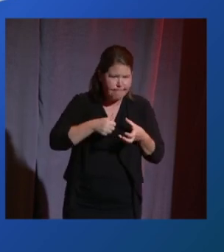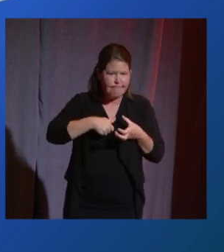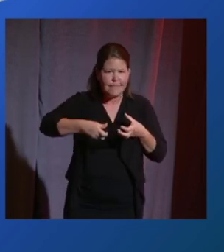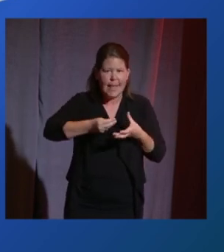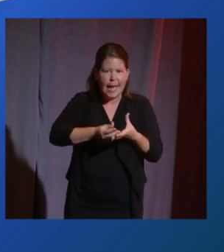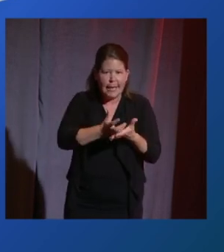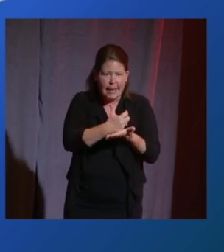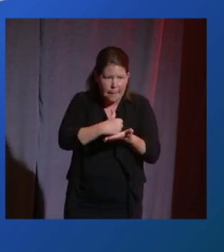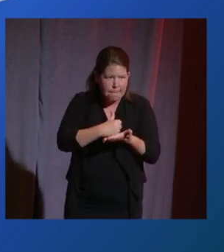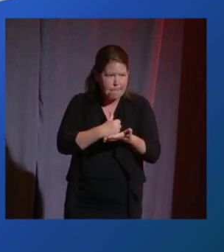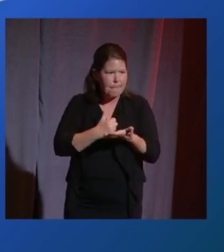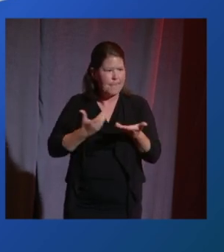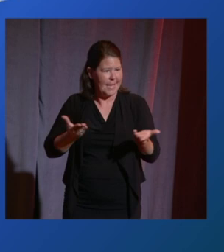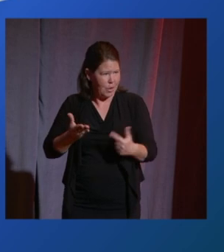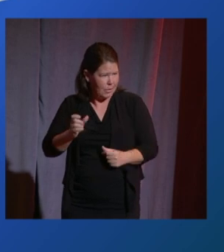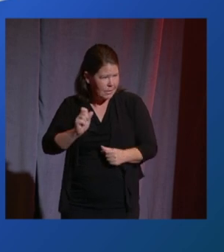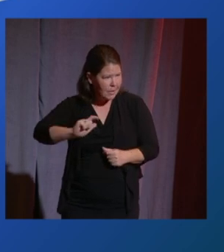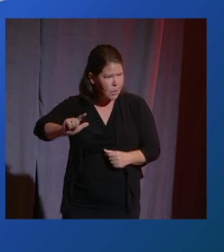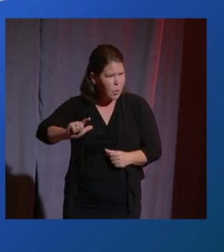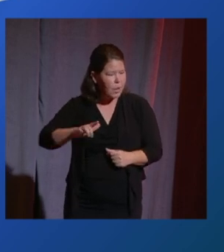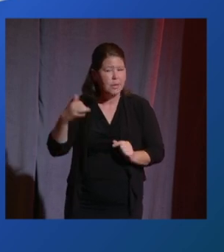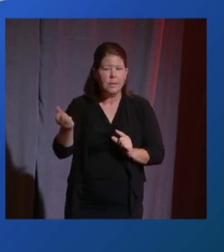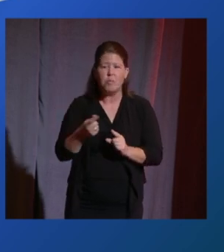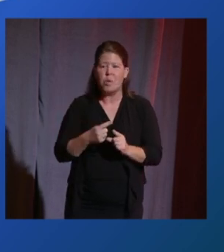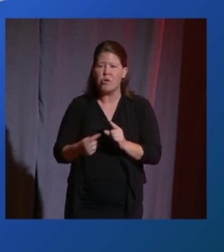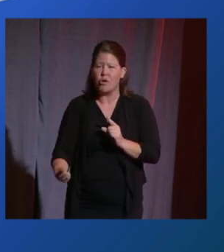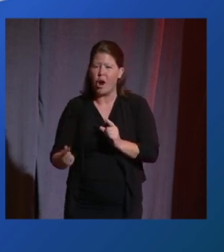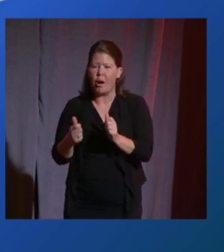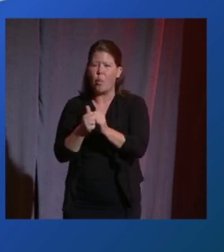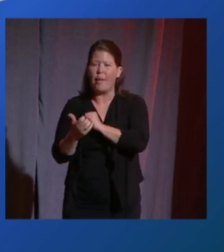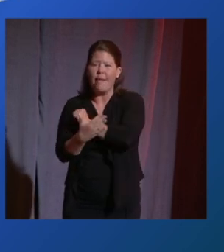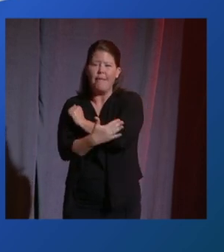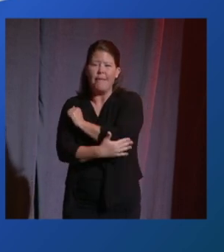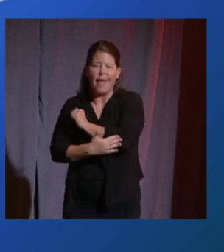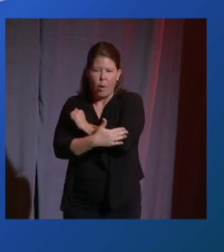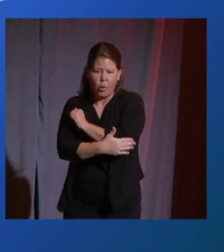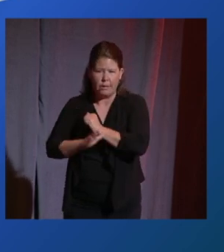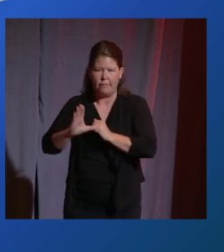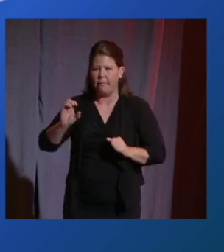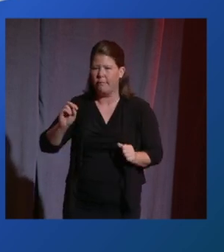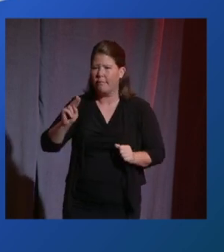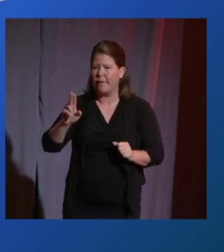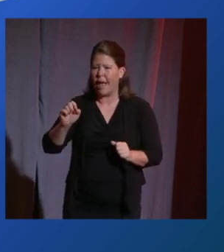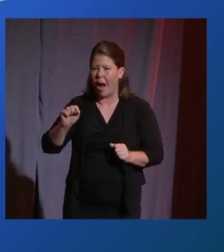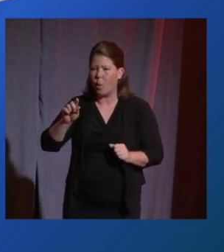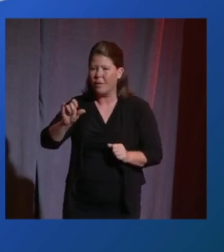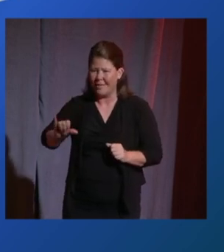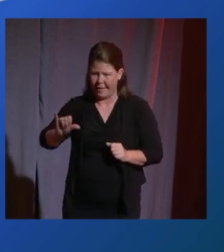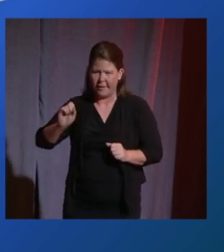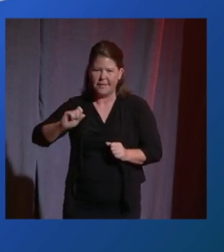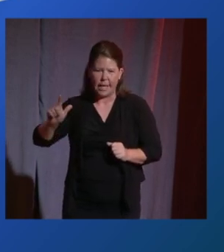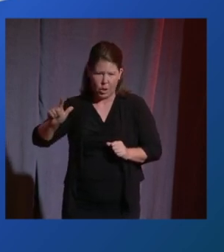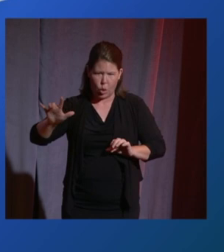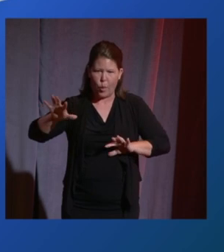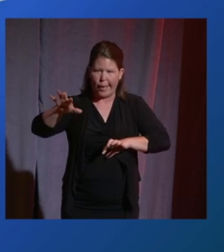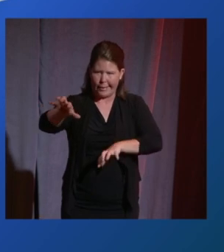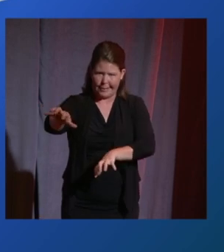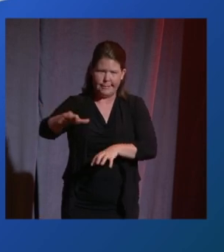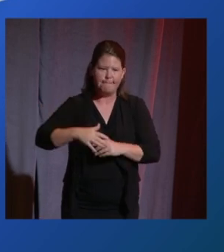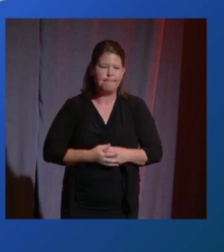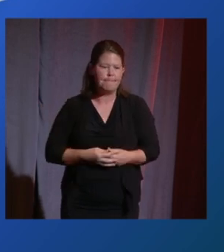and we contrasted that with the county of St Louis yeah perfect thank